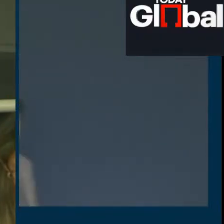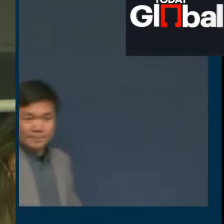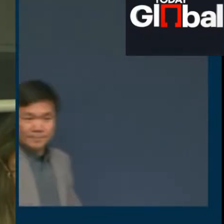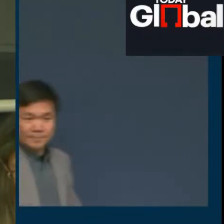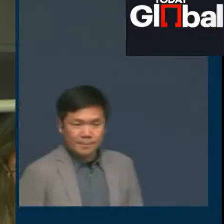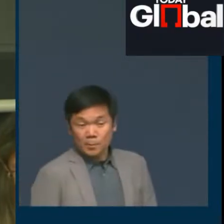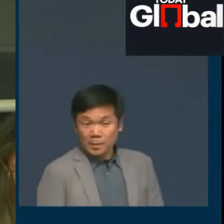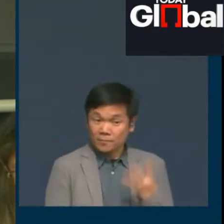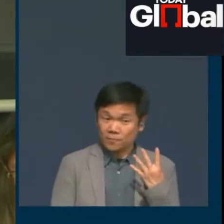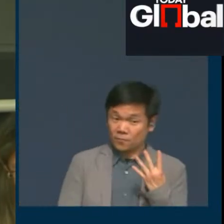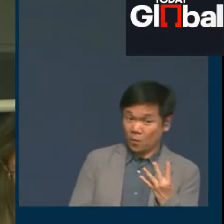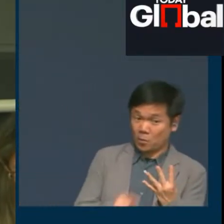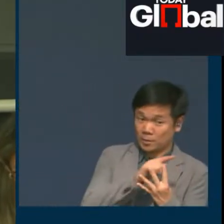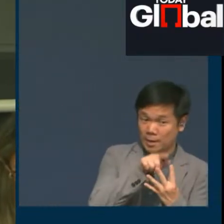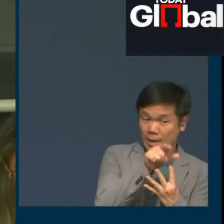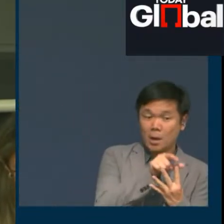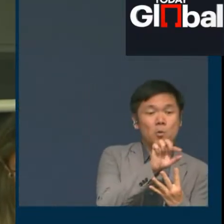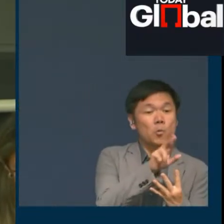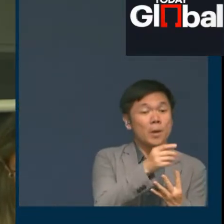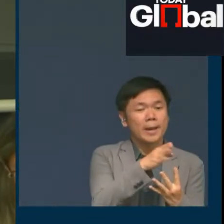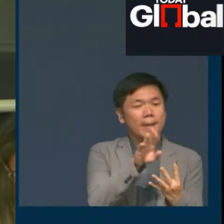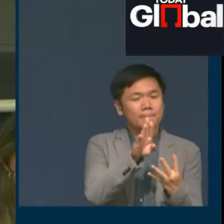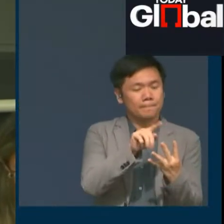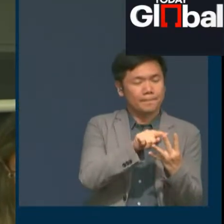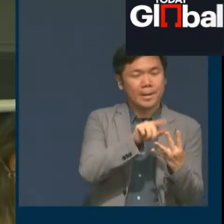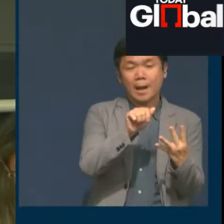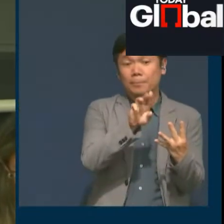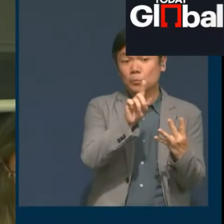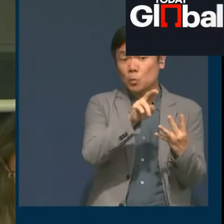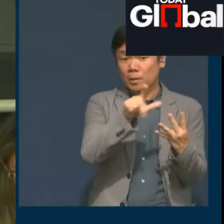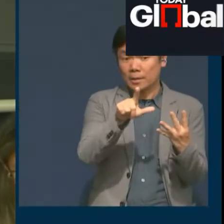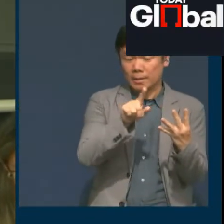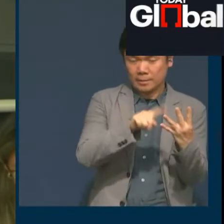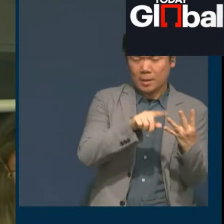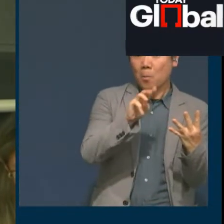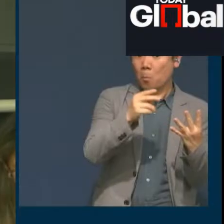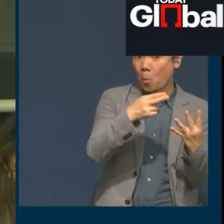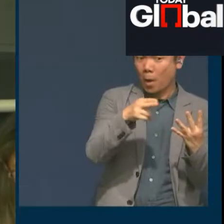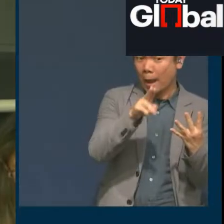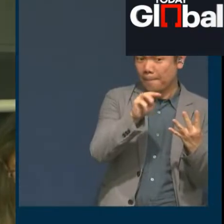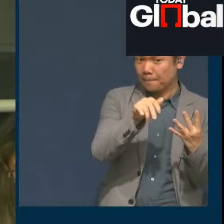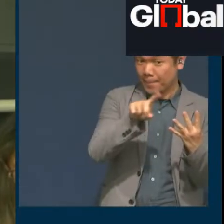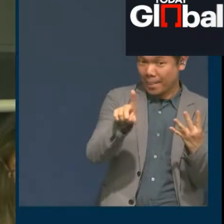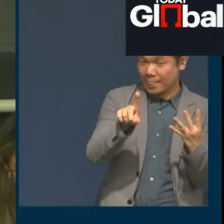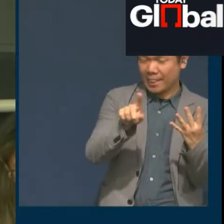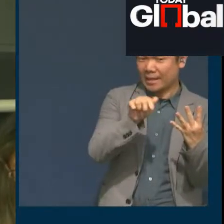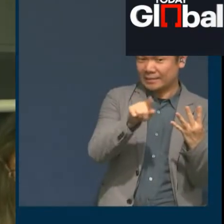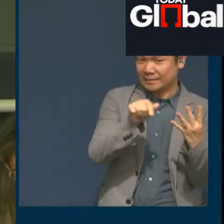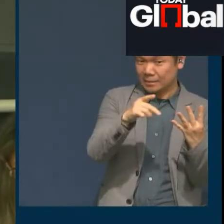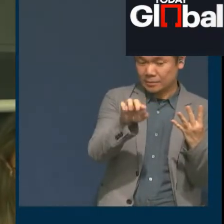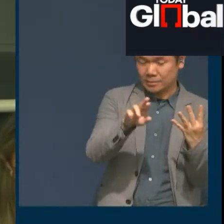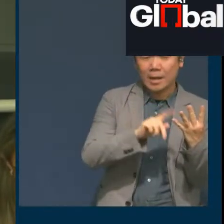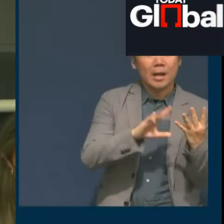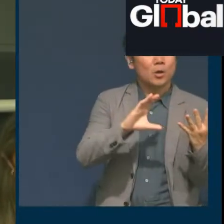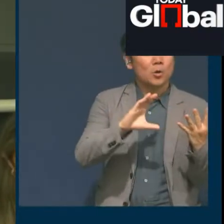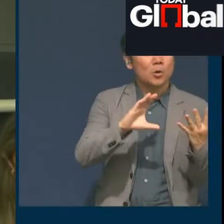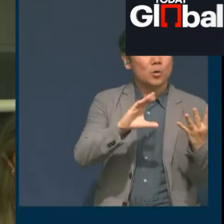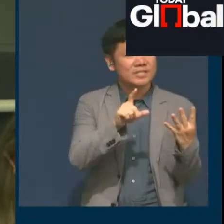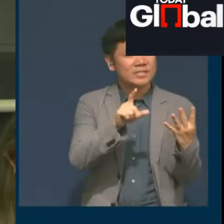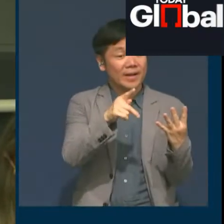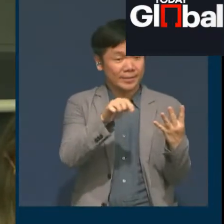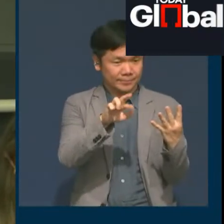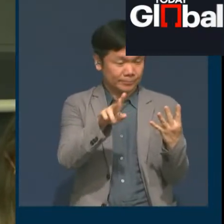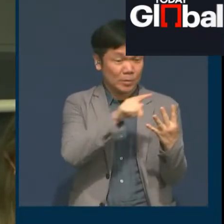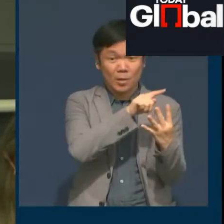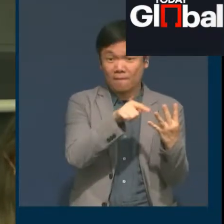Bosley, Mr. Abdelmajid Makni, Mr. Muhannad Al-Azhar, Mr. Christopher Nuanor, and